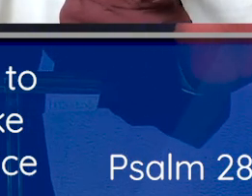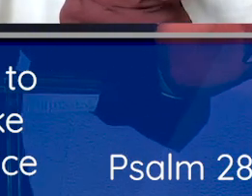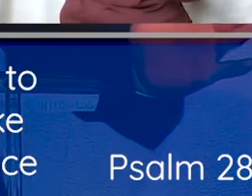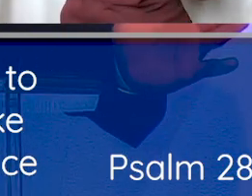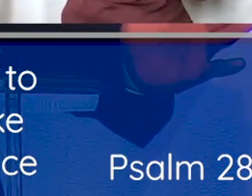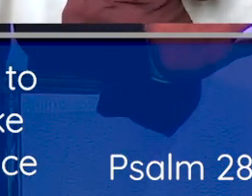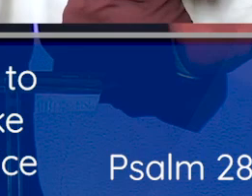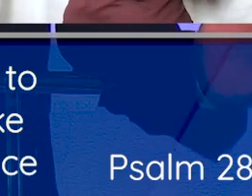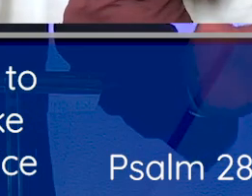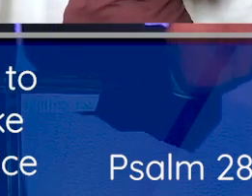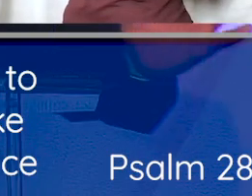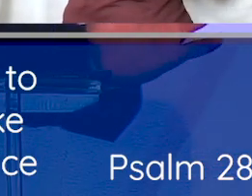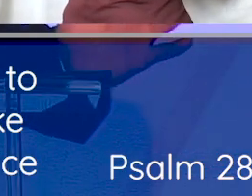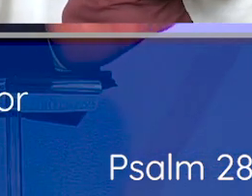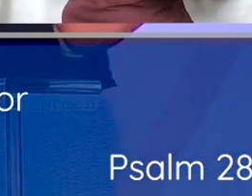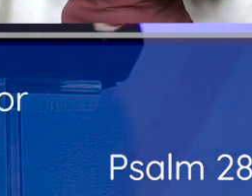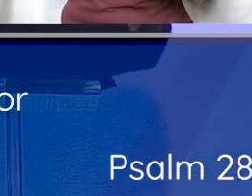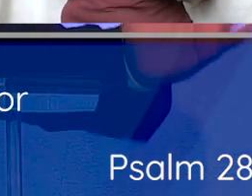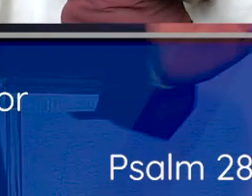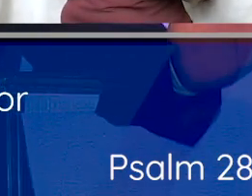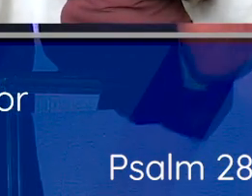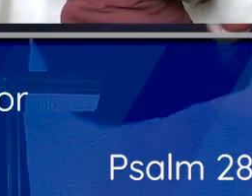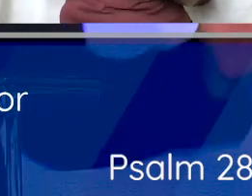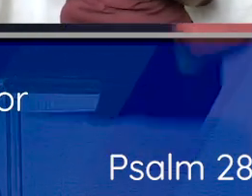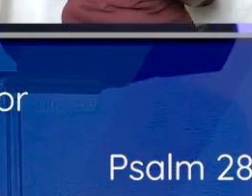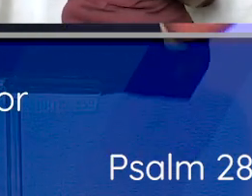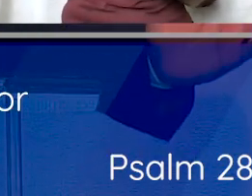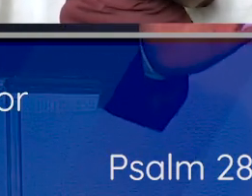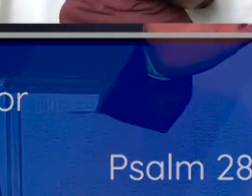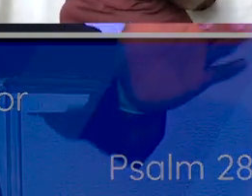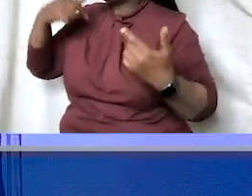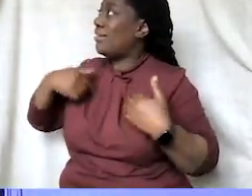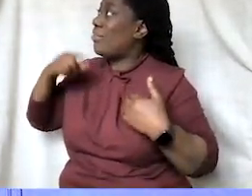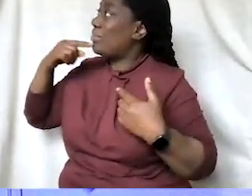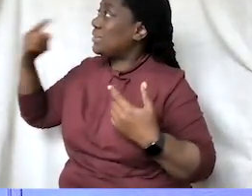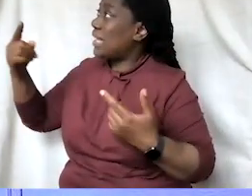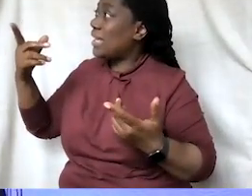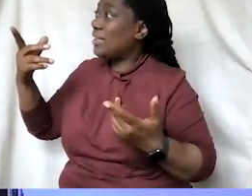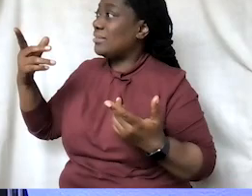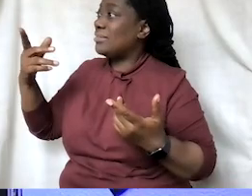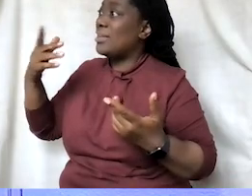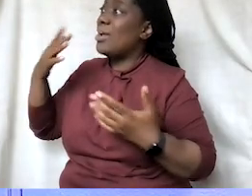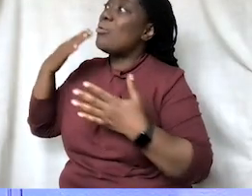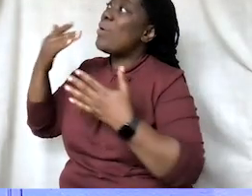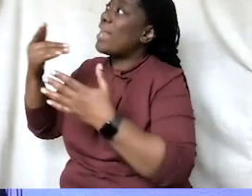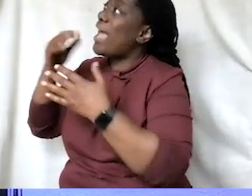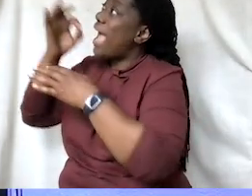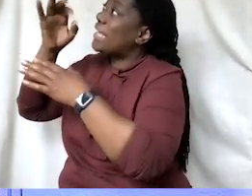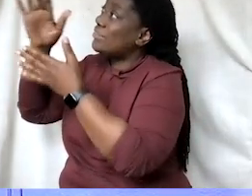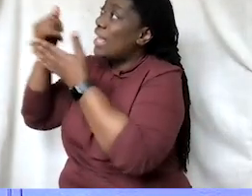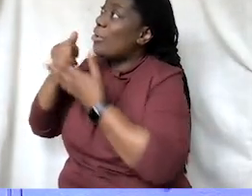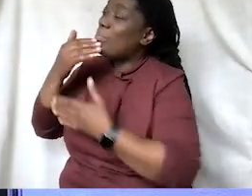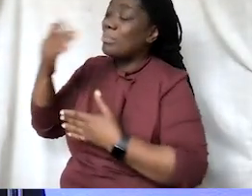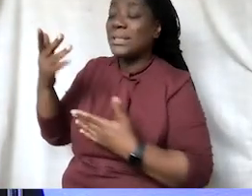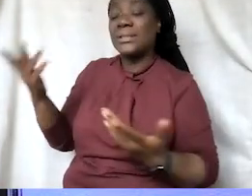pit. Hear the voice of my plea when I cry for your help." That's David praying. Listen to me. Tonight, you